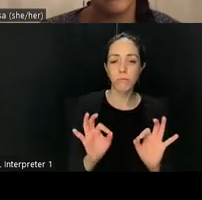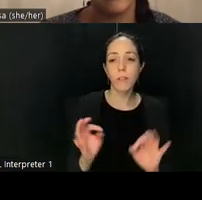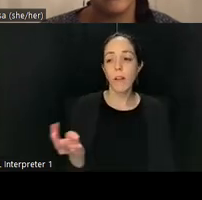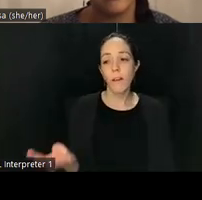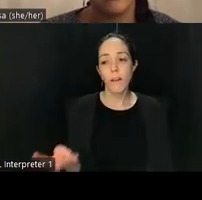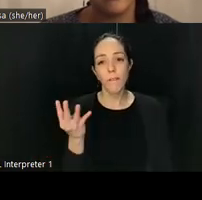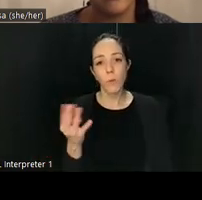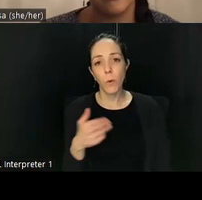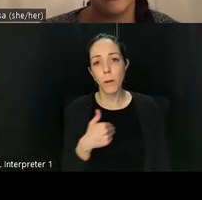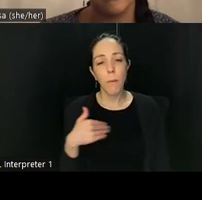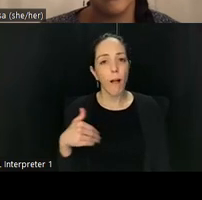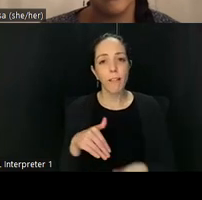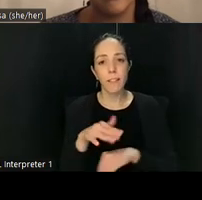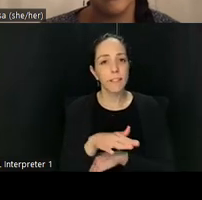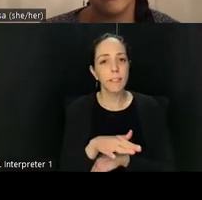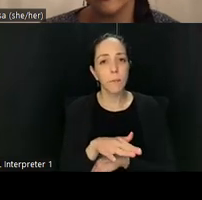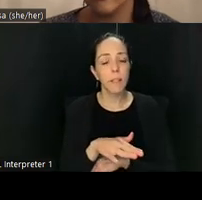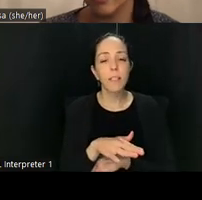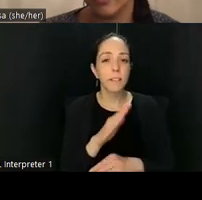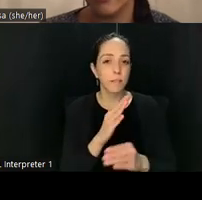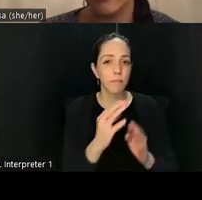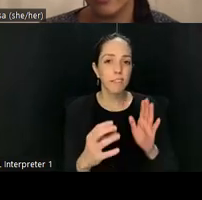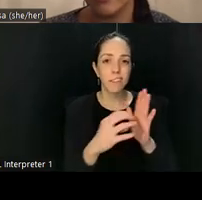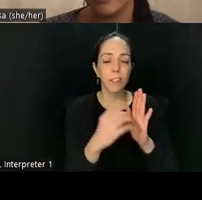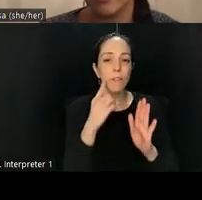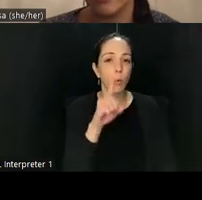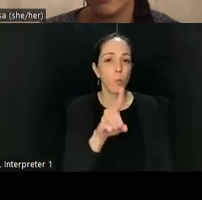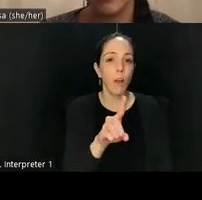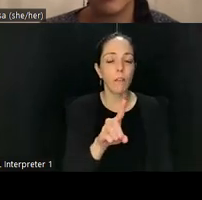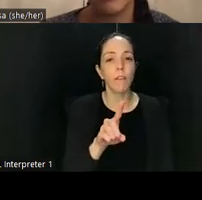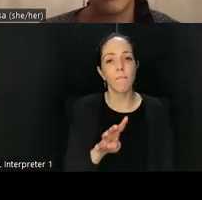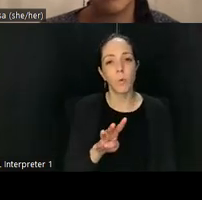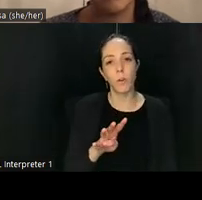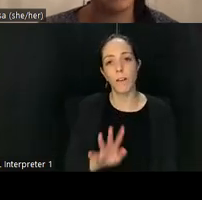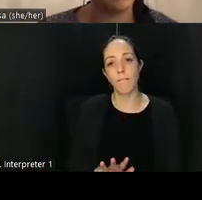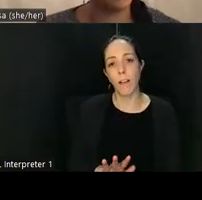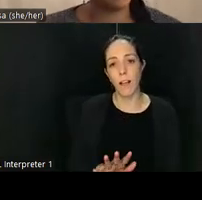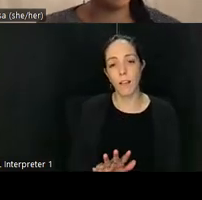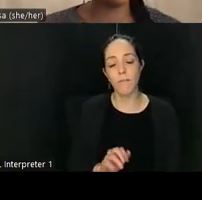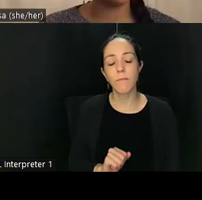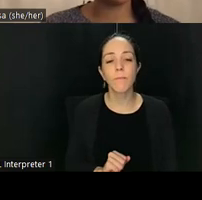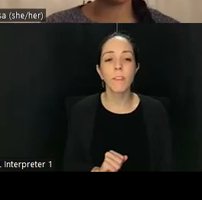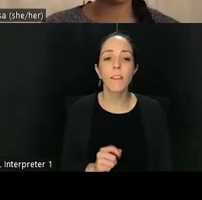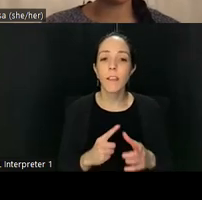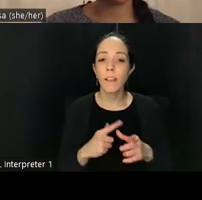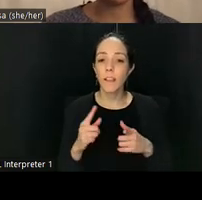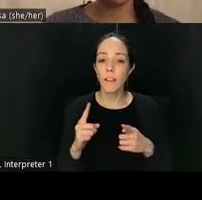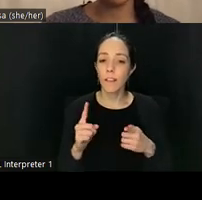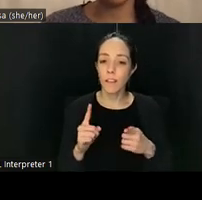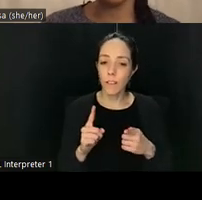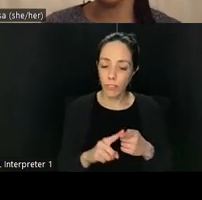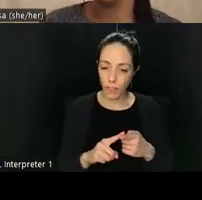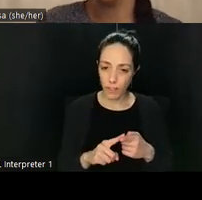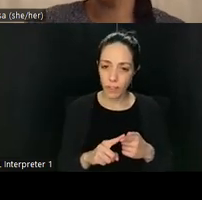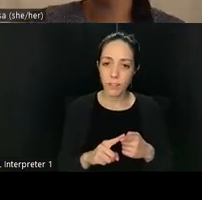for sections 1, 4, and 5 to do so, And finally, if we can, because